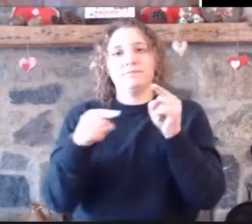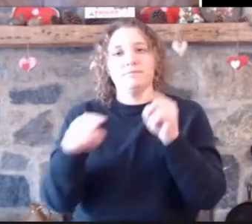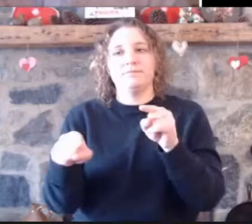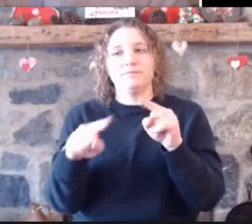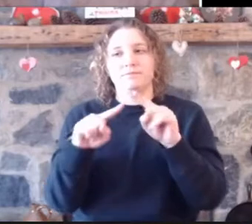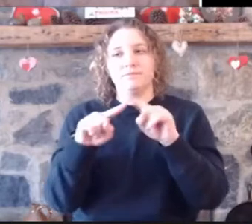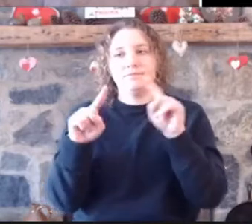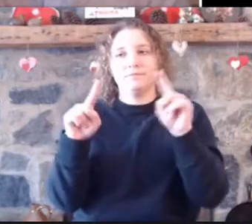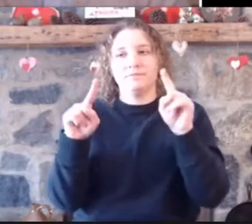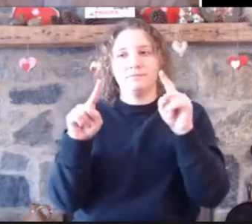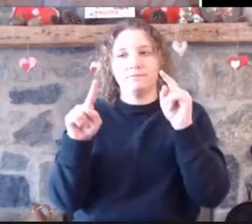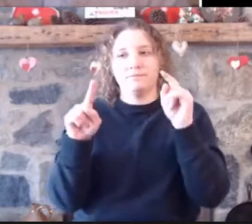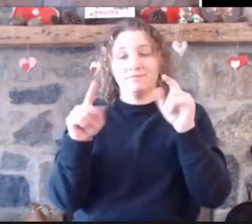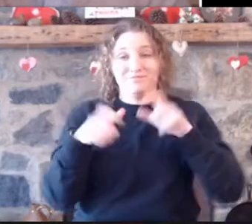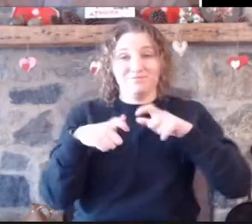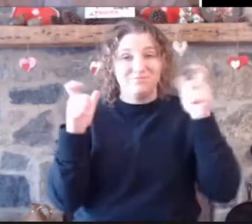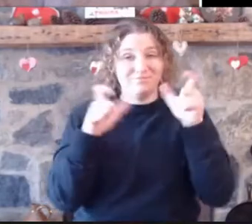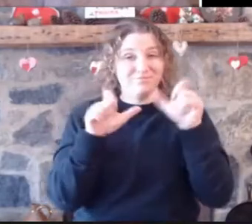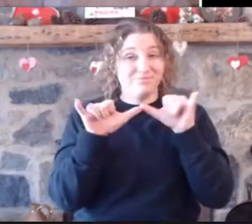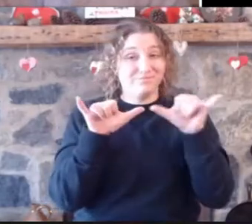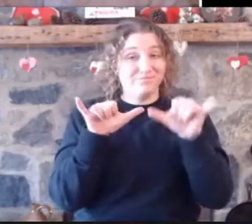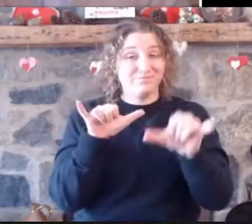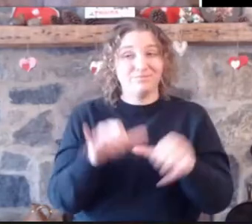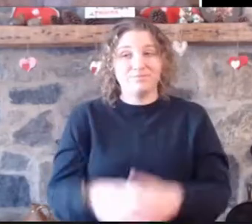The giant remains.